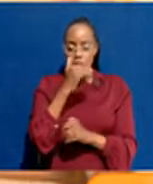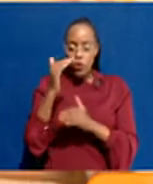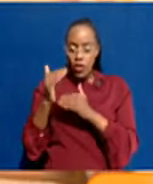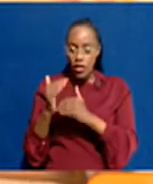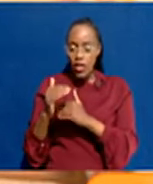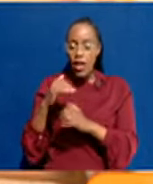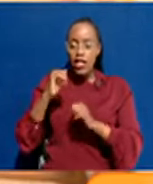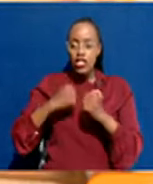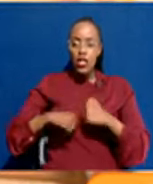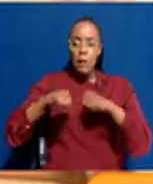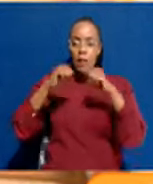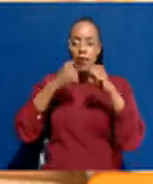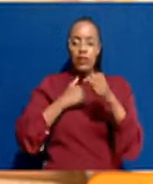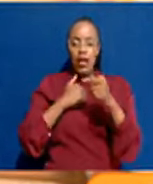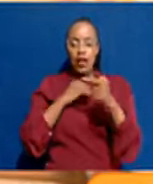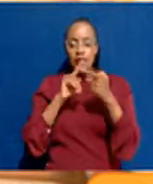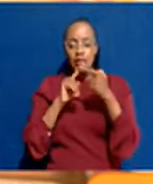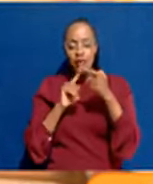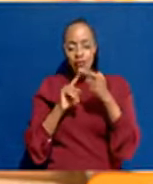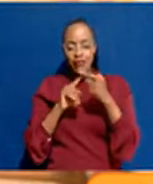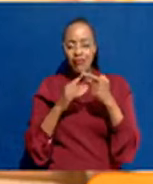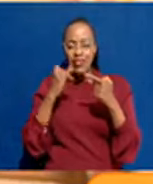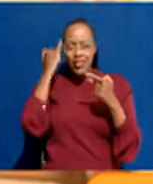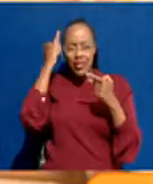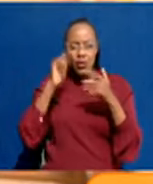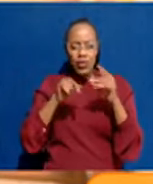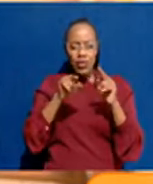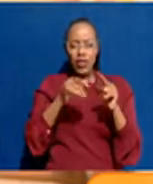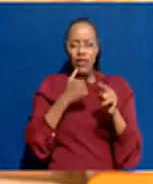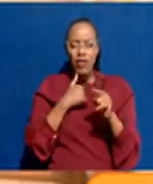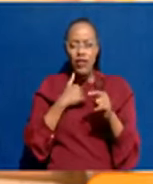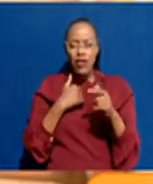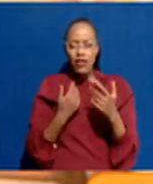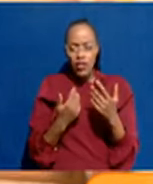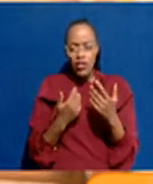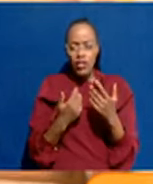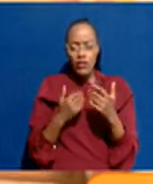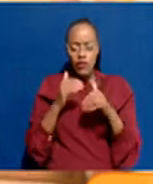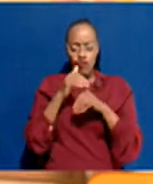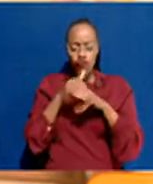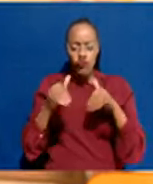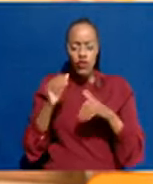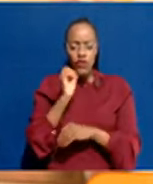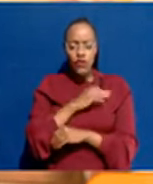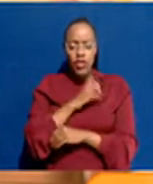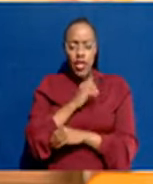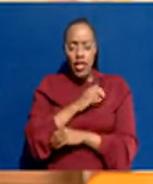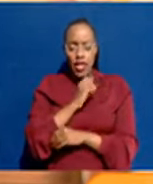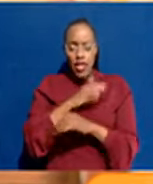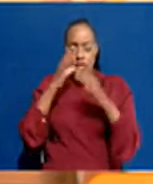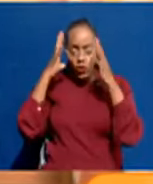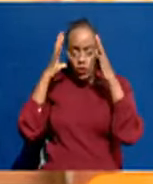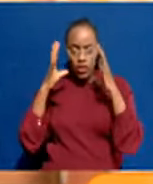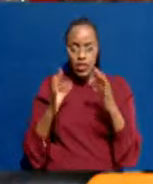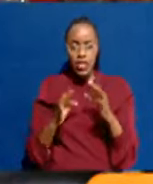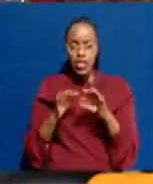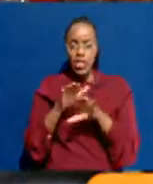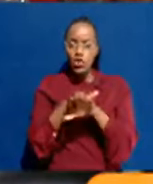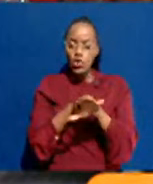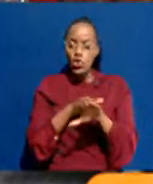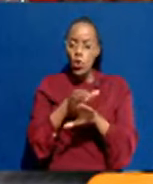who was your immediate boss. There was this notion that he was a fence sitter, very fearful of taking decisions,